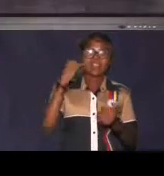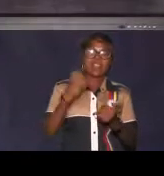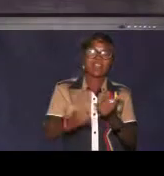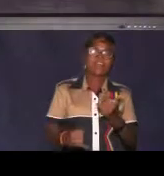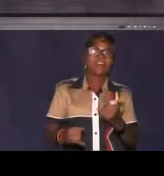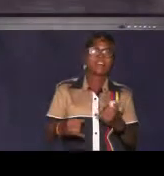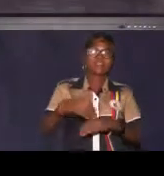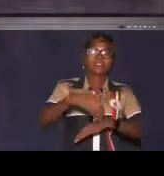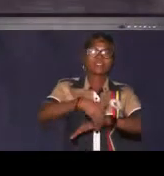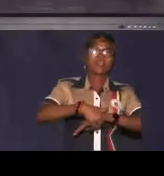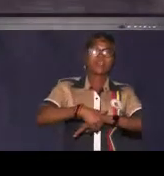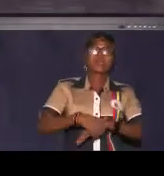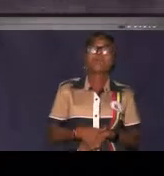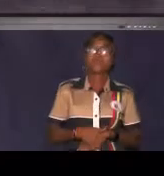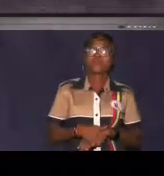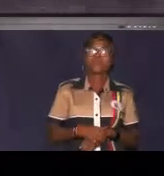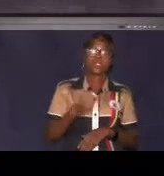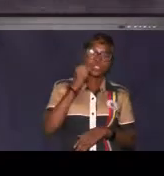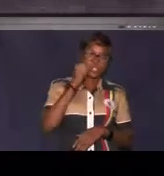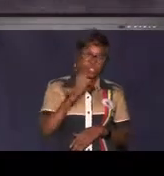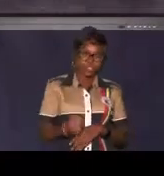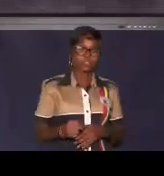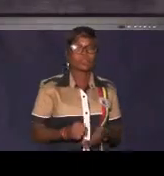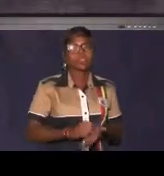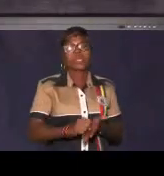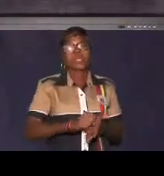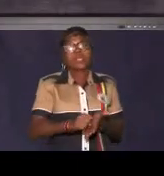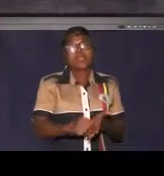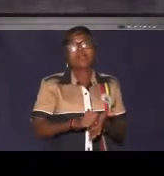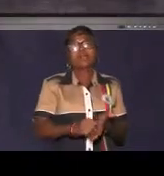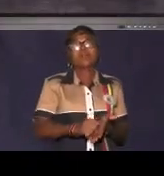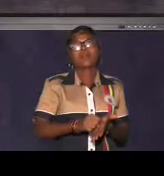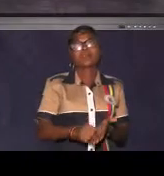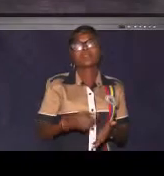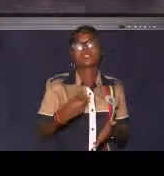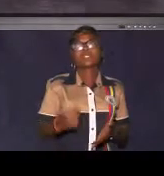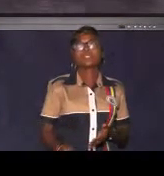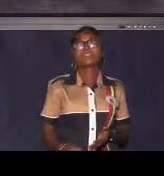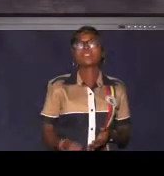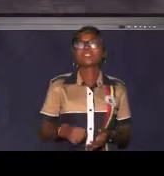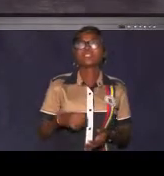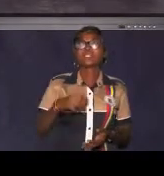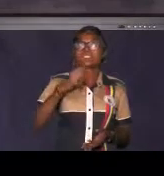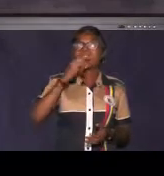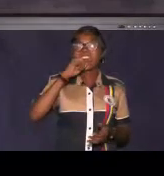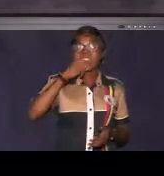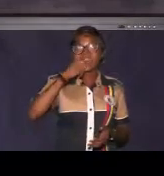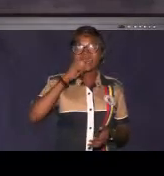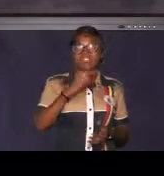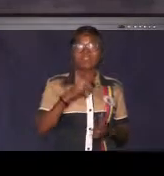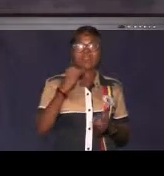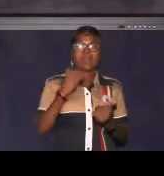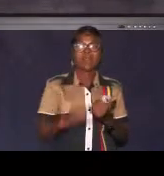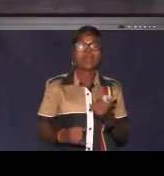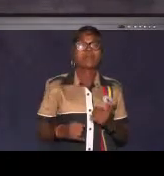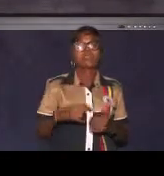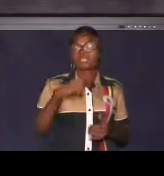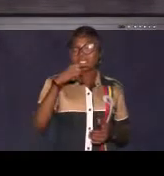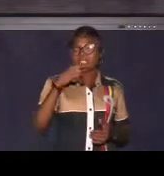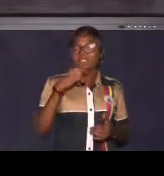in the past, as a past tense, you have she ground the corn last